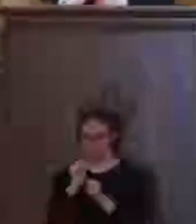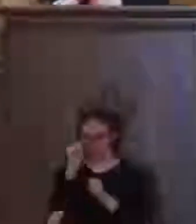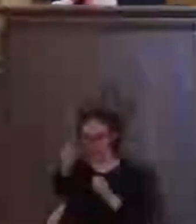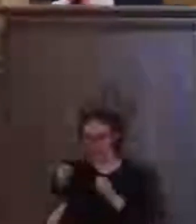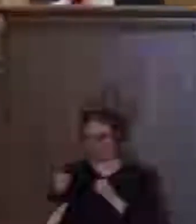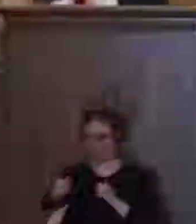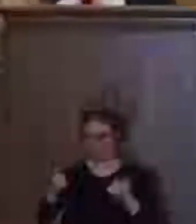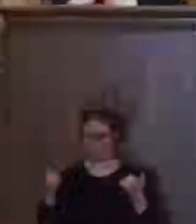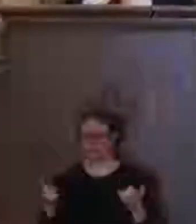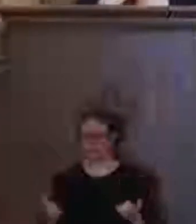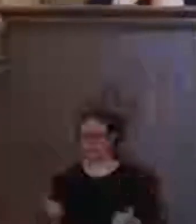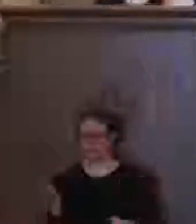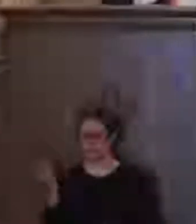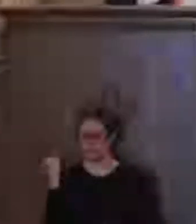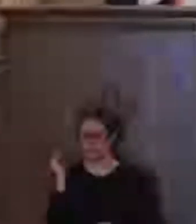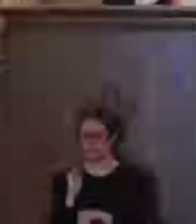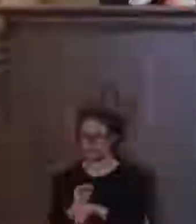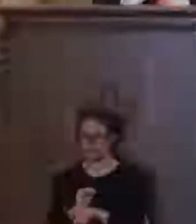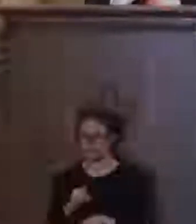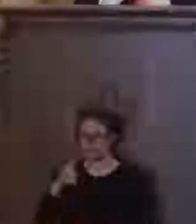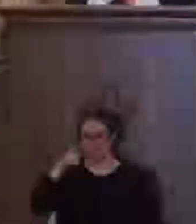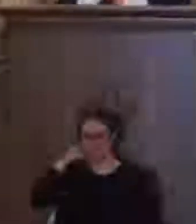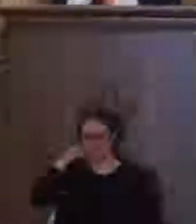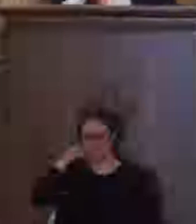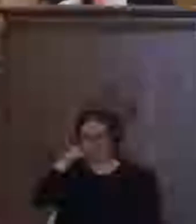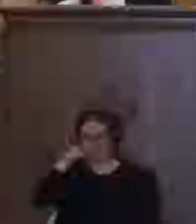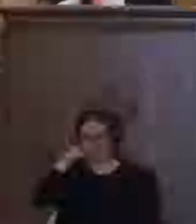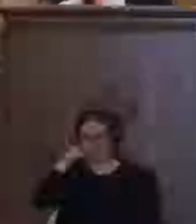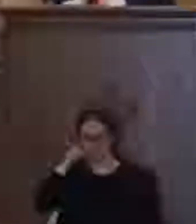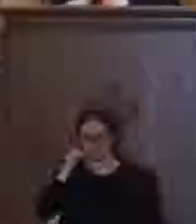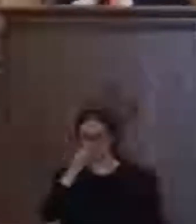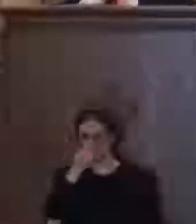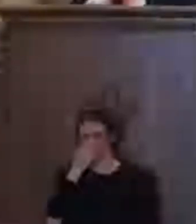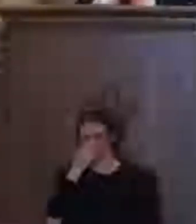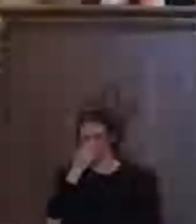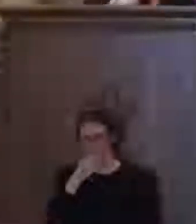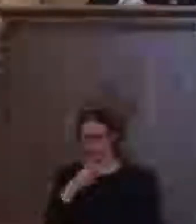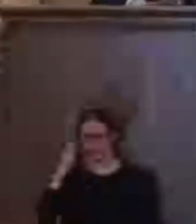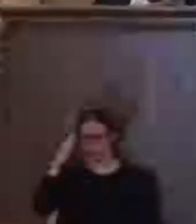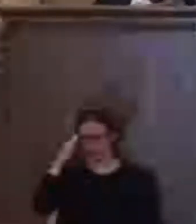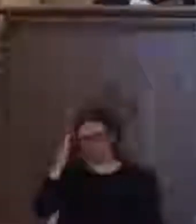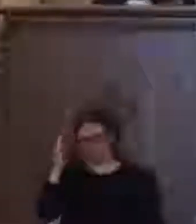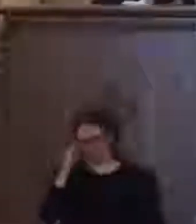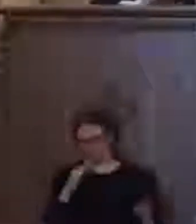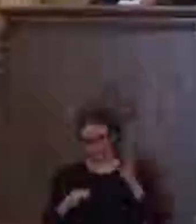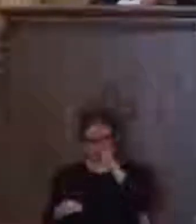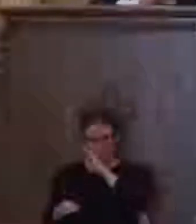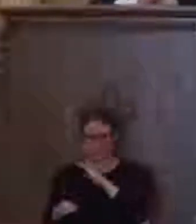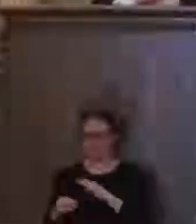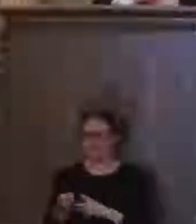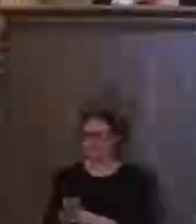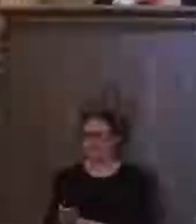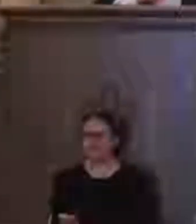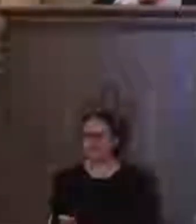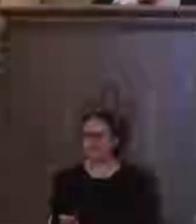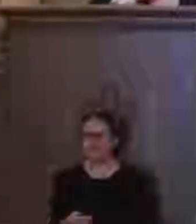now. Last night I got a phone call from him. And you have to know the situation he's in. And